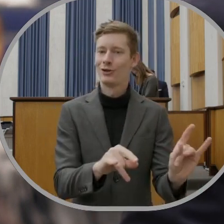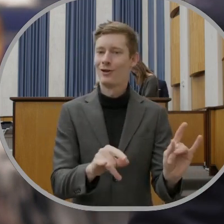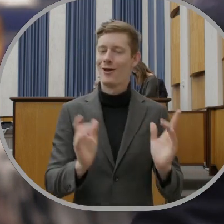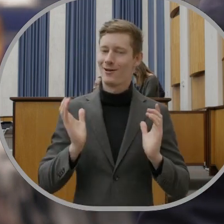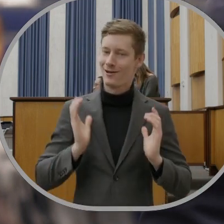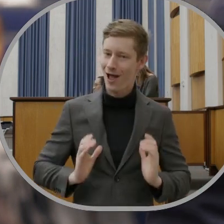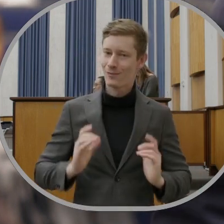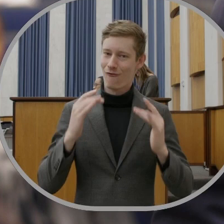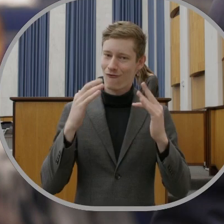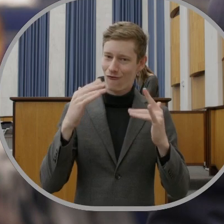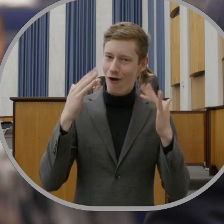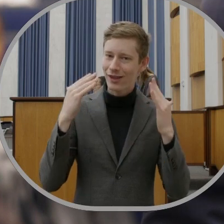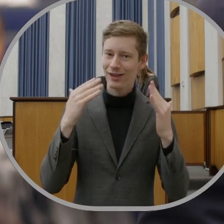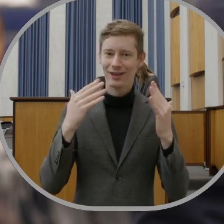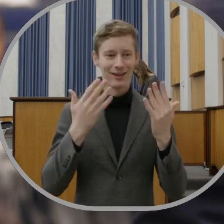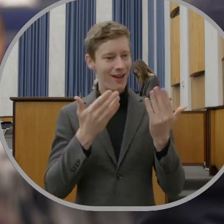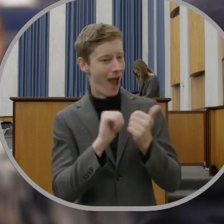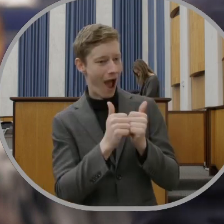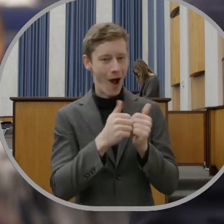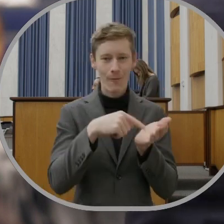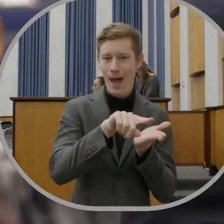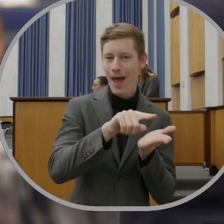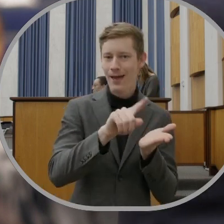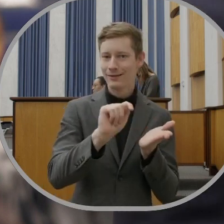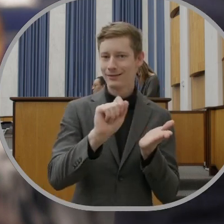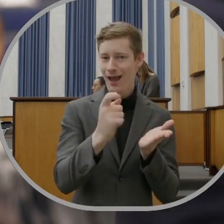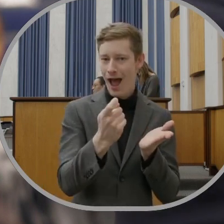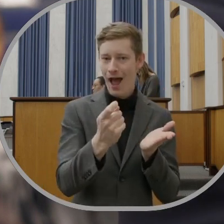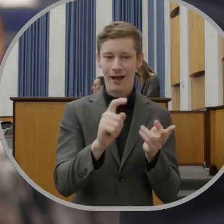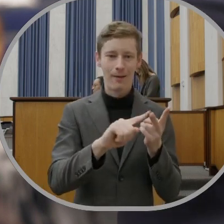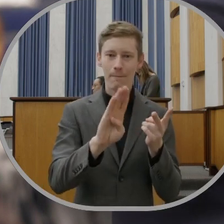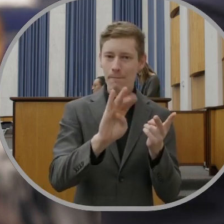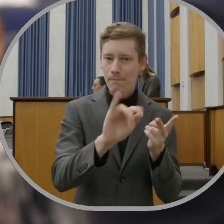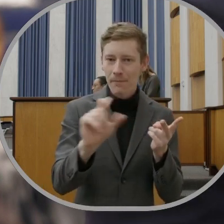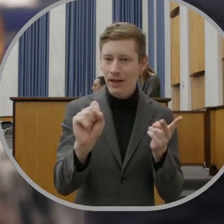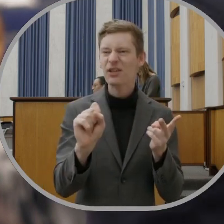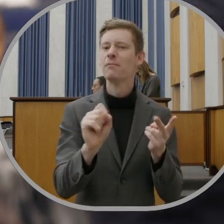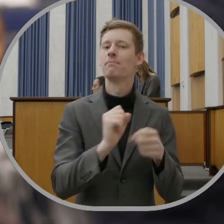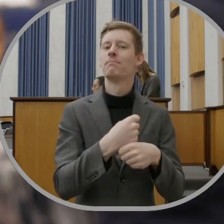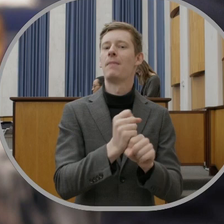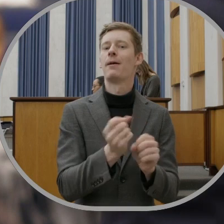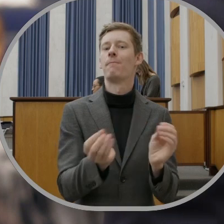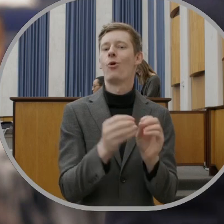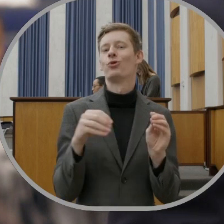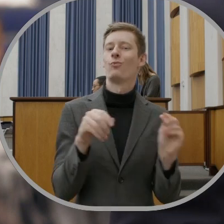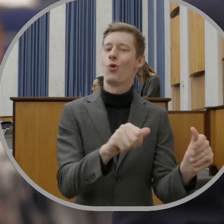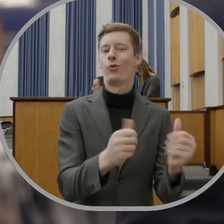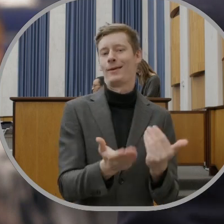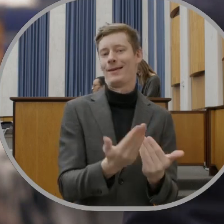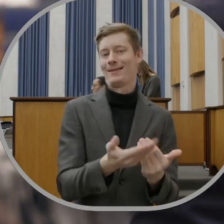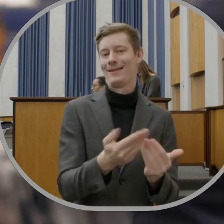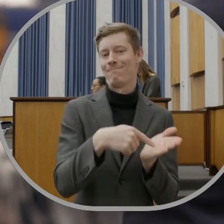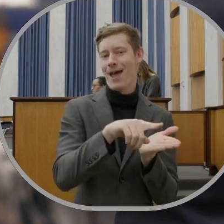customer-friendly environment for all. But we won't stop there. I'm pleased to share